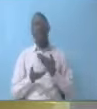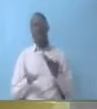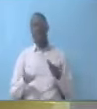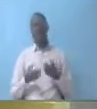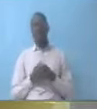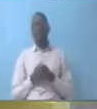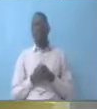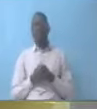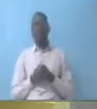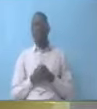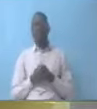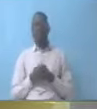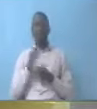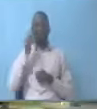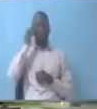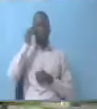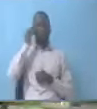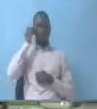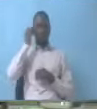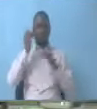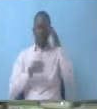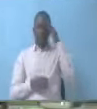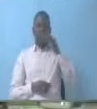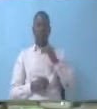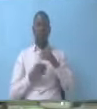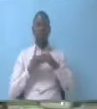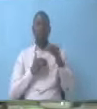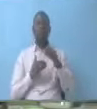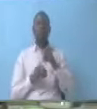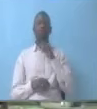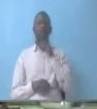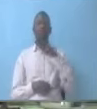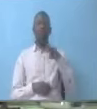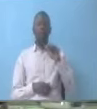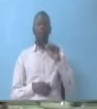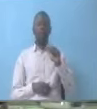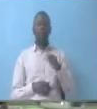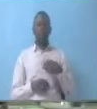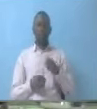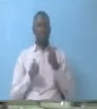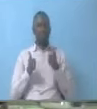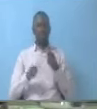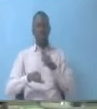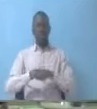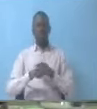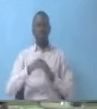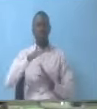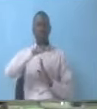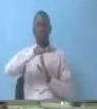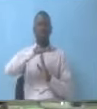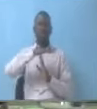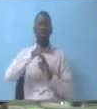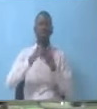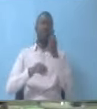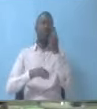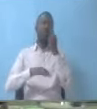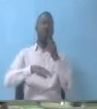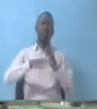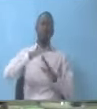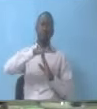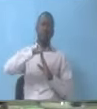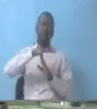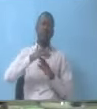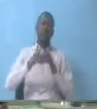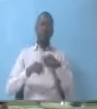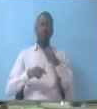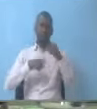ay gënt yu metti. Thank you very much, Mr. Mbai. Perhaps this is a convenient time to stop for the first break, and then